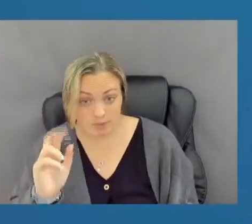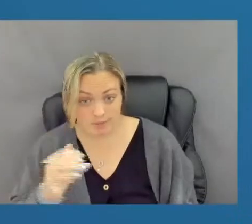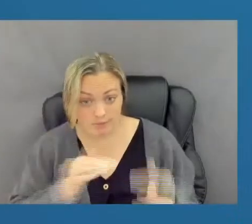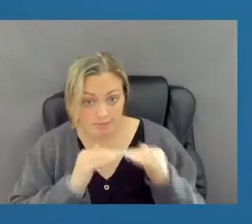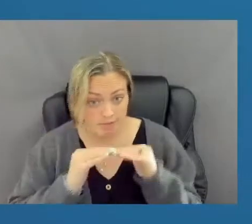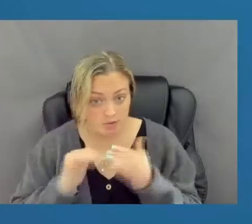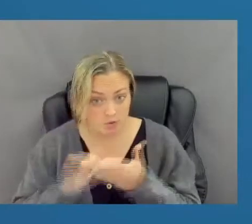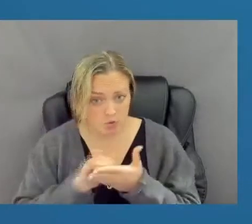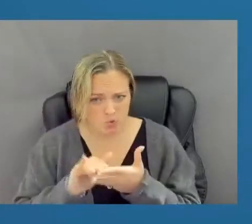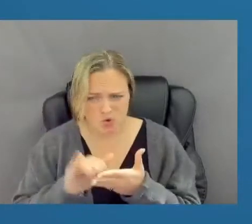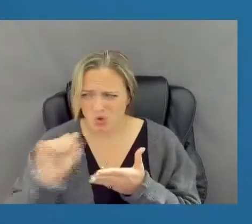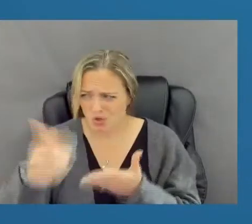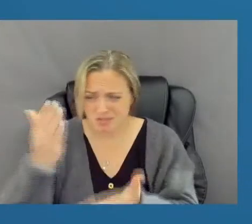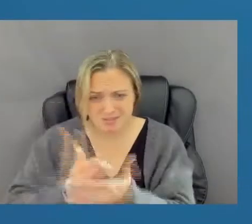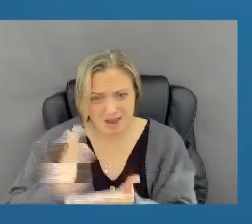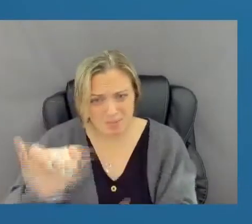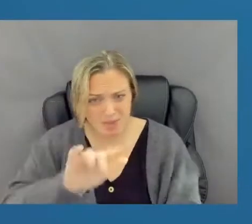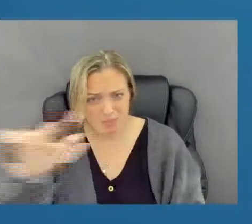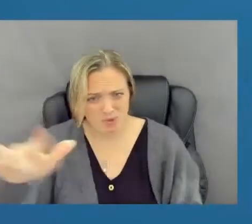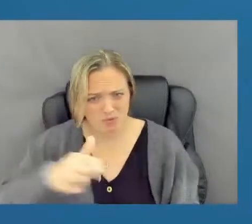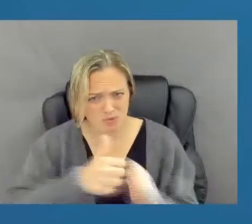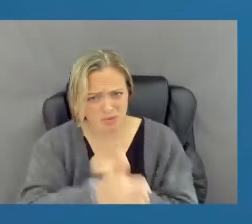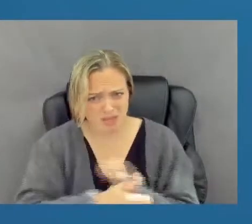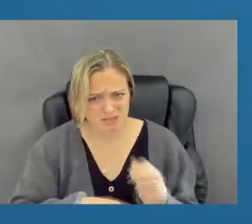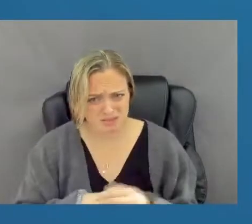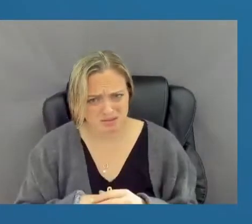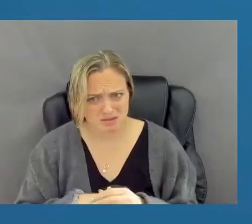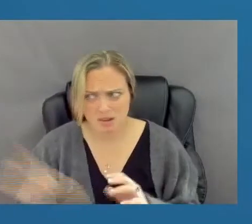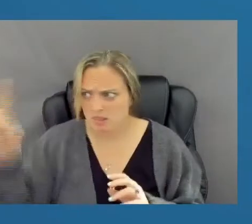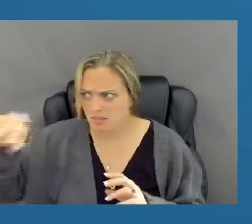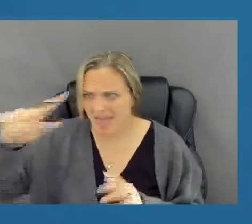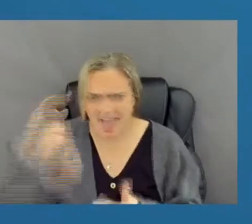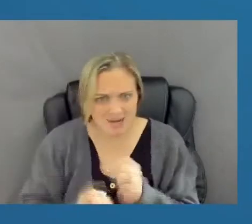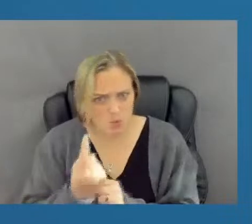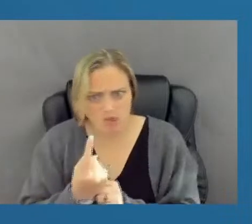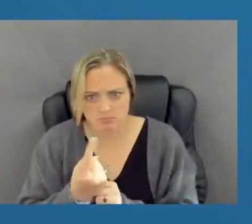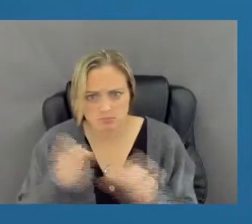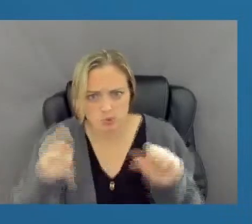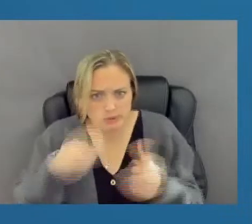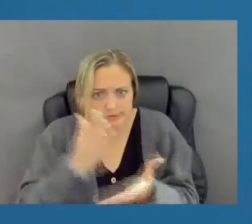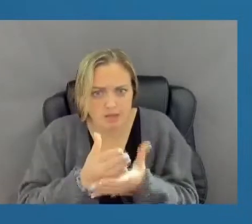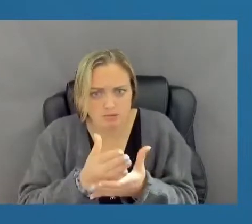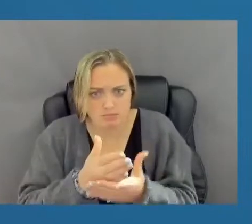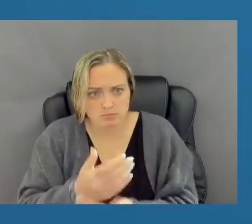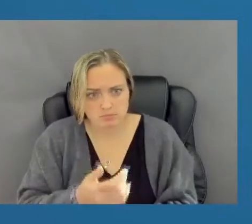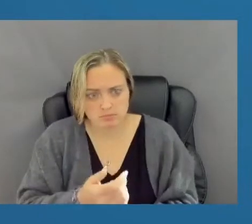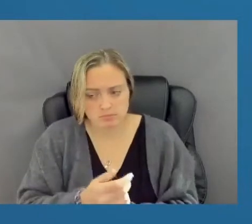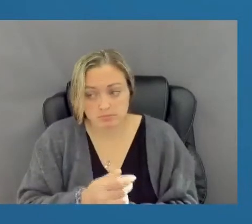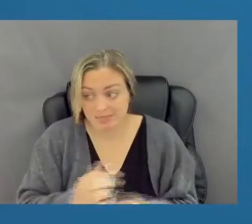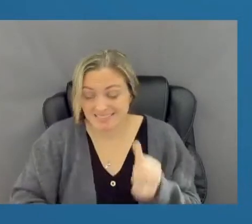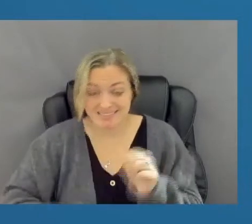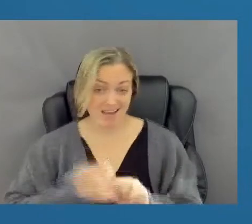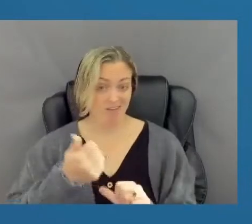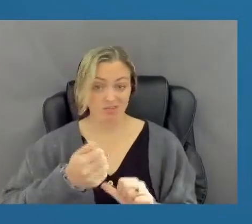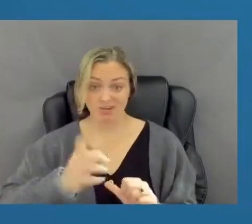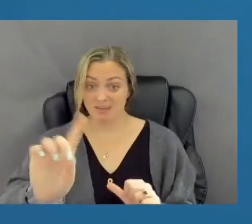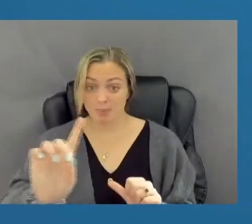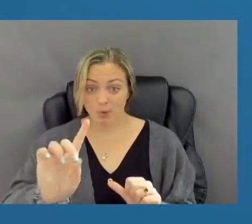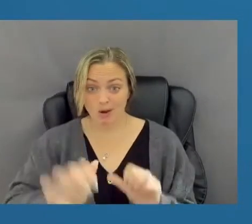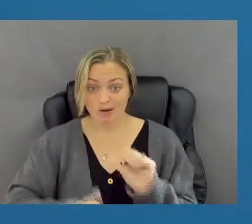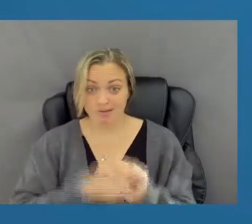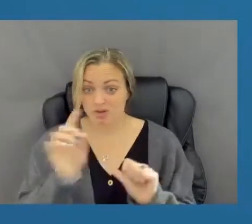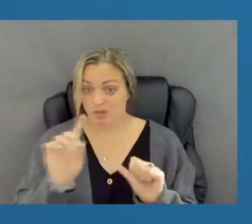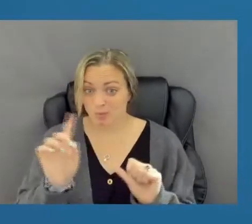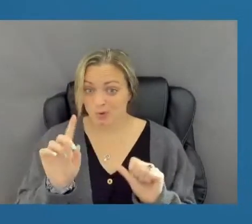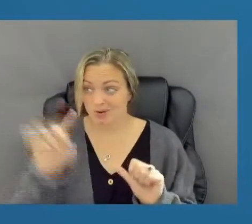York could have stopped it. Right. Any one of them could have stopped it, because every single Democrat in New York, every single Democrat